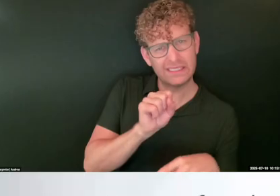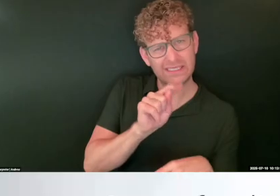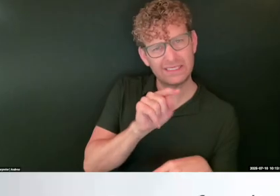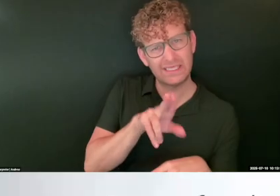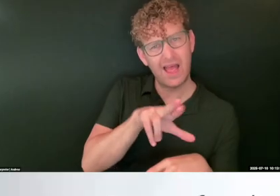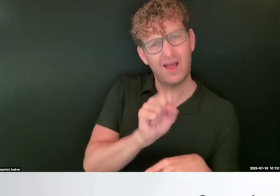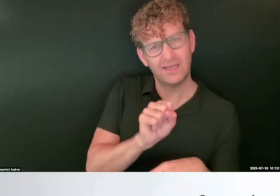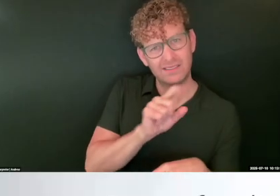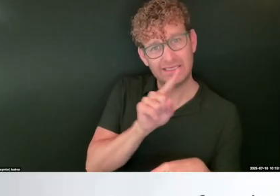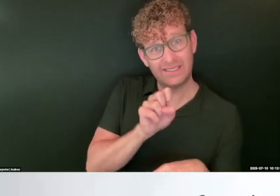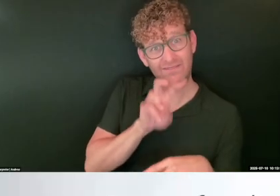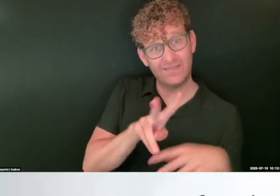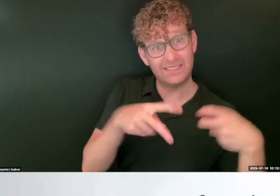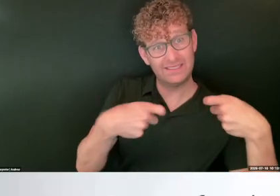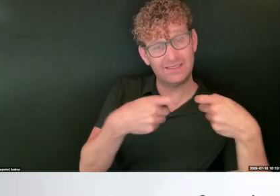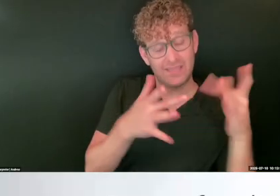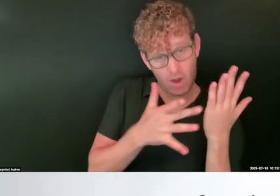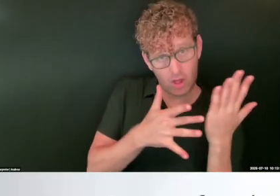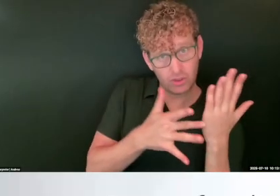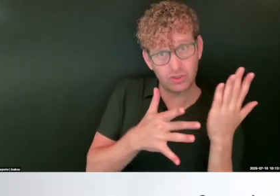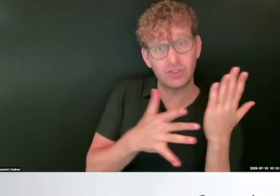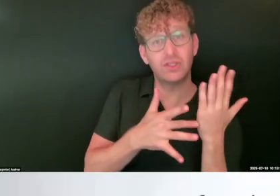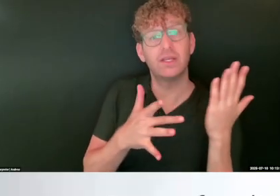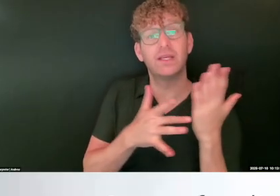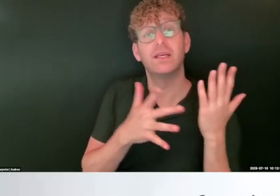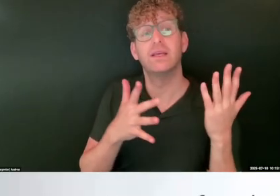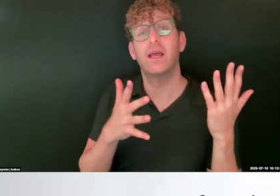horizon that will expand the function and use of EVs.